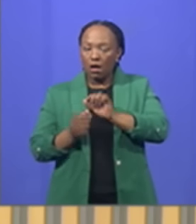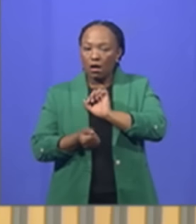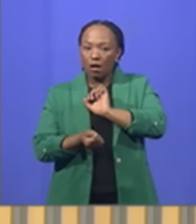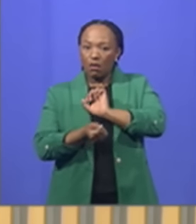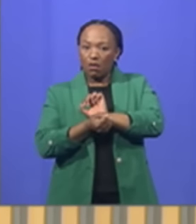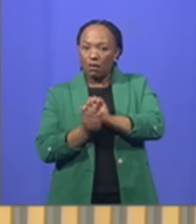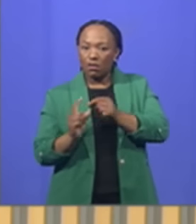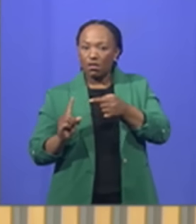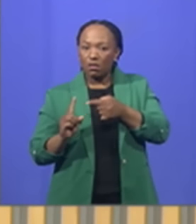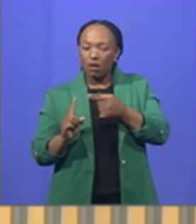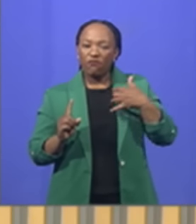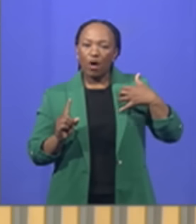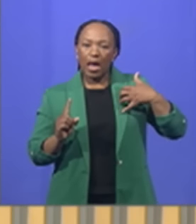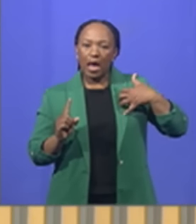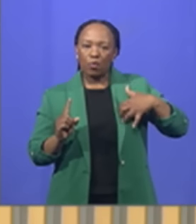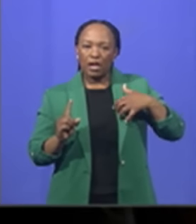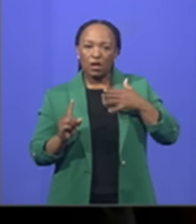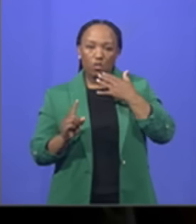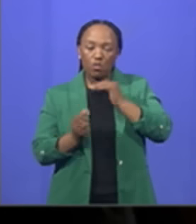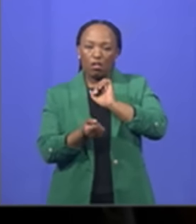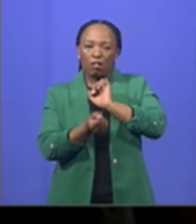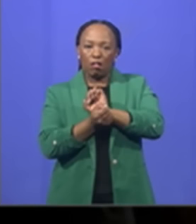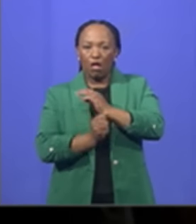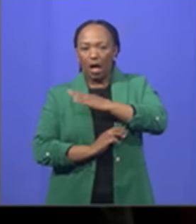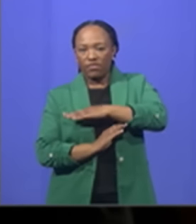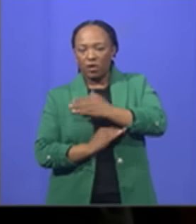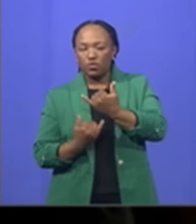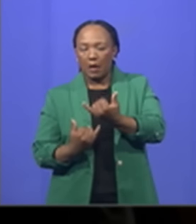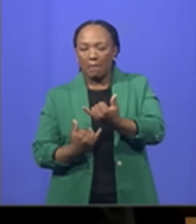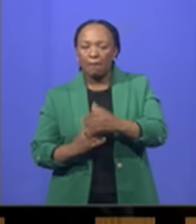wa Ekurhuleni yo a golegilego mathapameng a lehono.